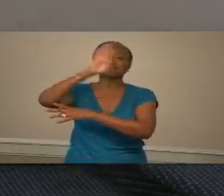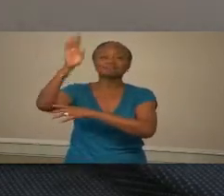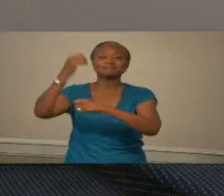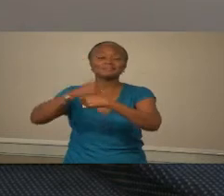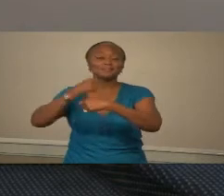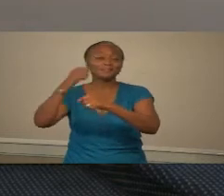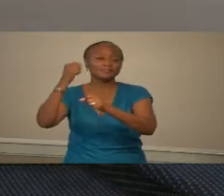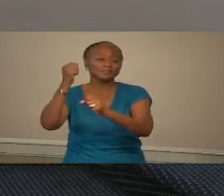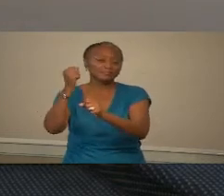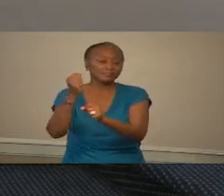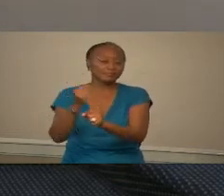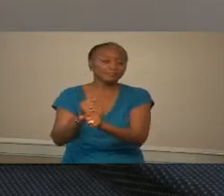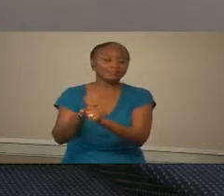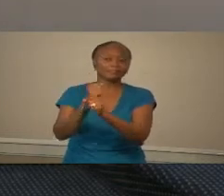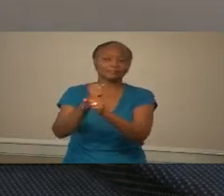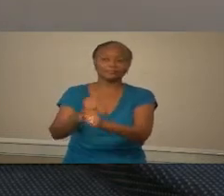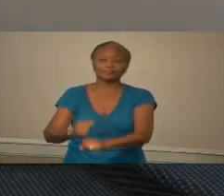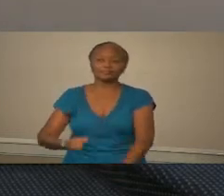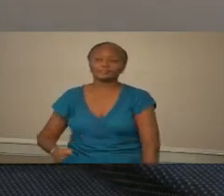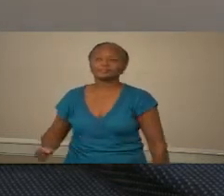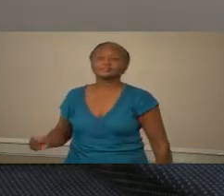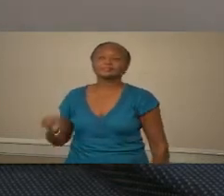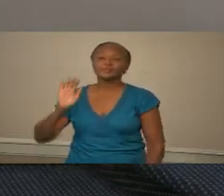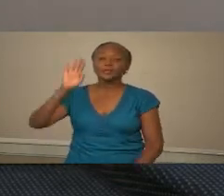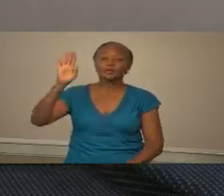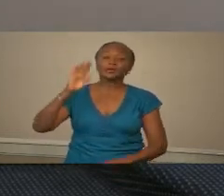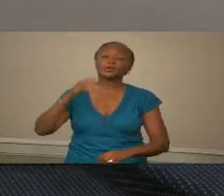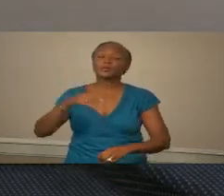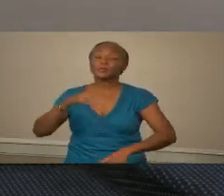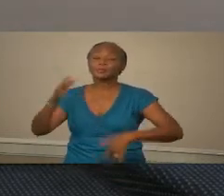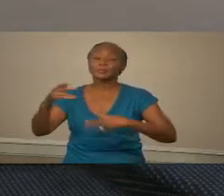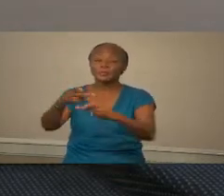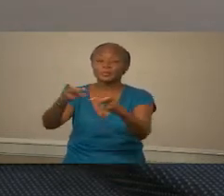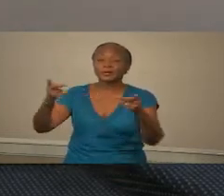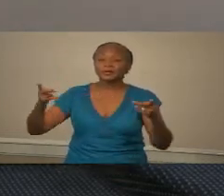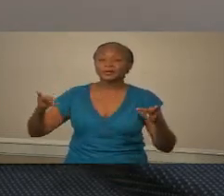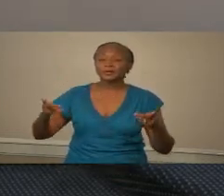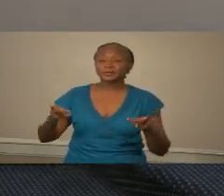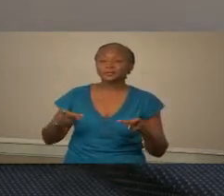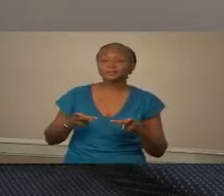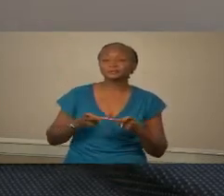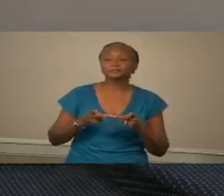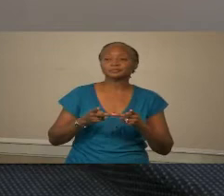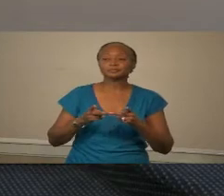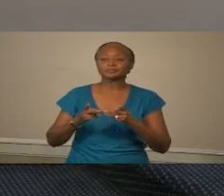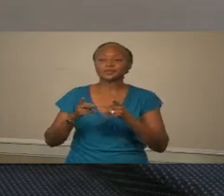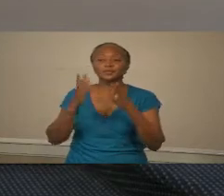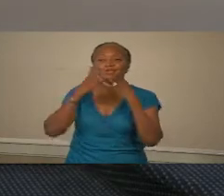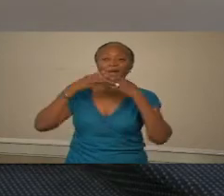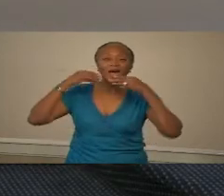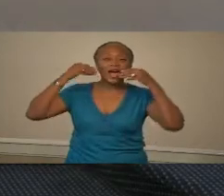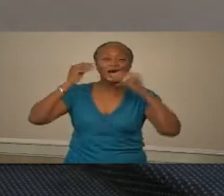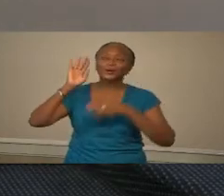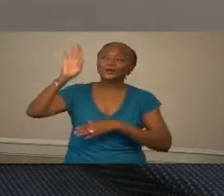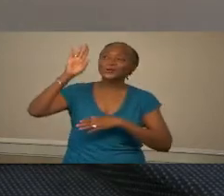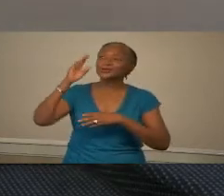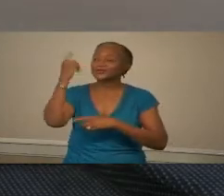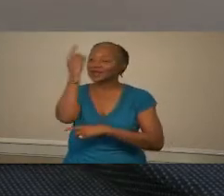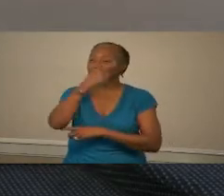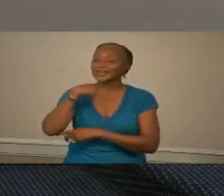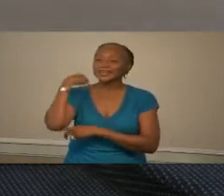it your dwelling place. I wanna put a smile on your face.